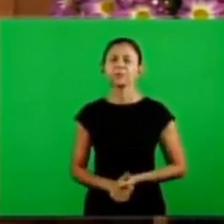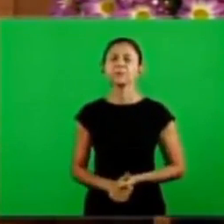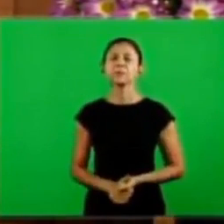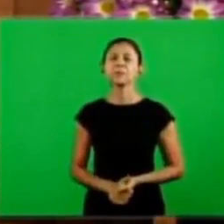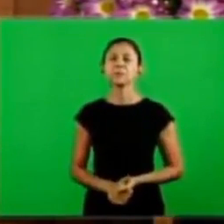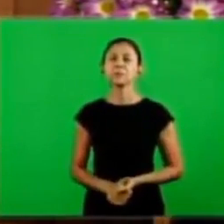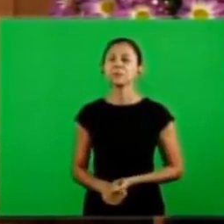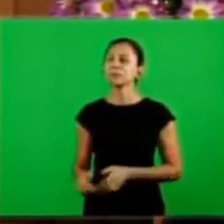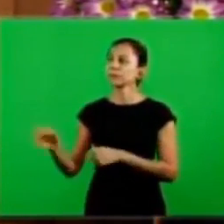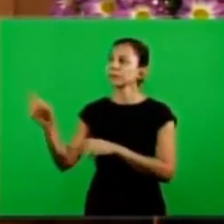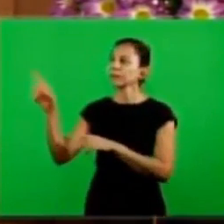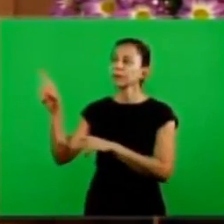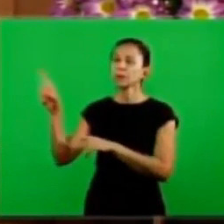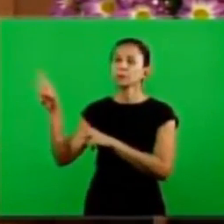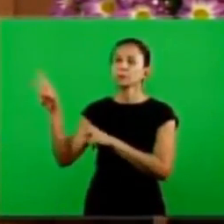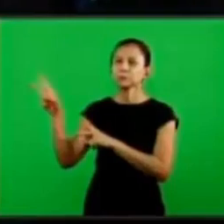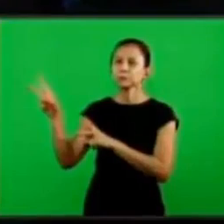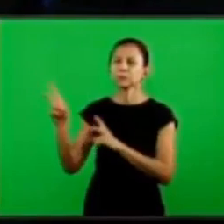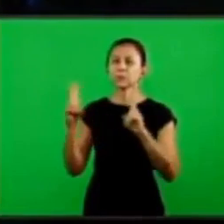question is,